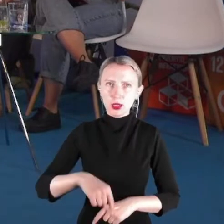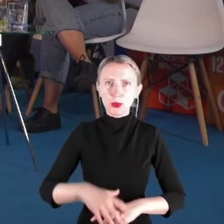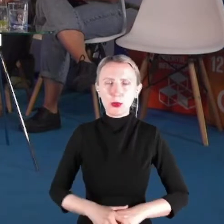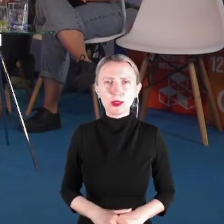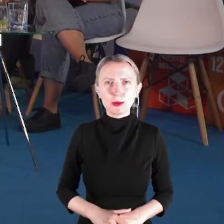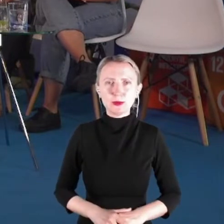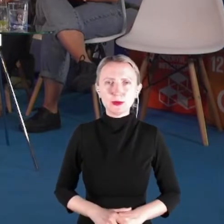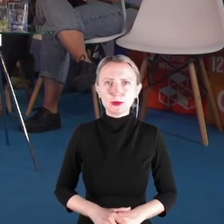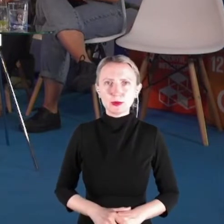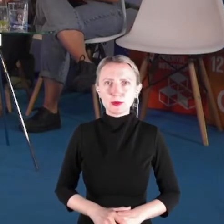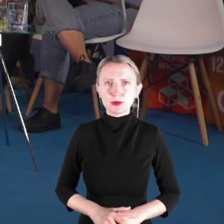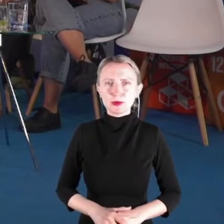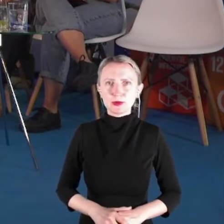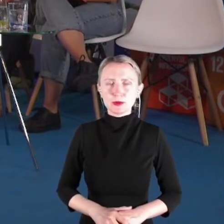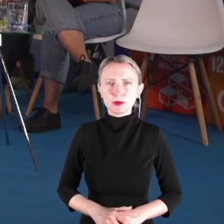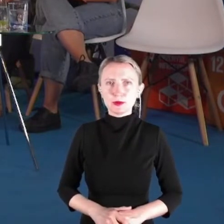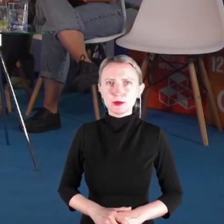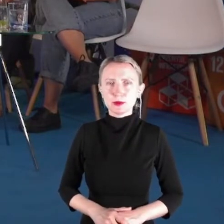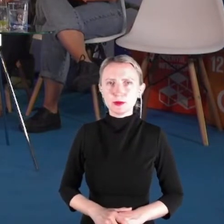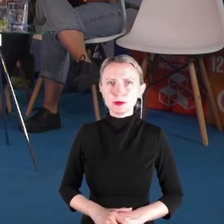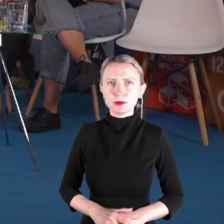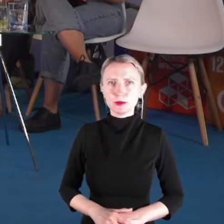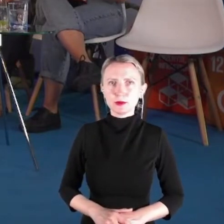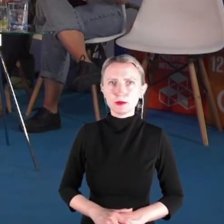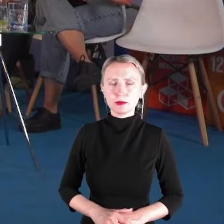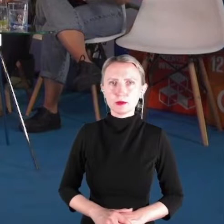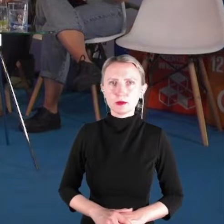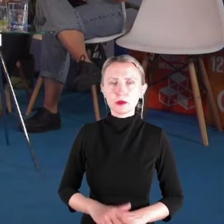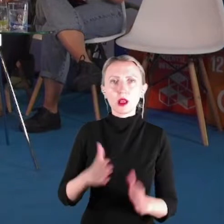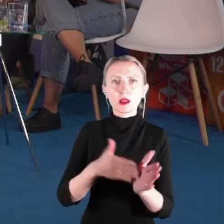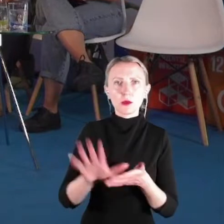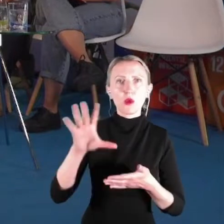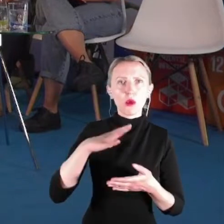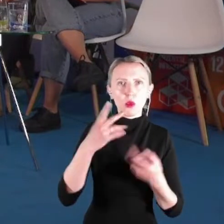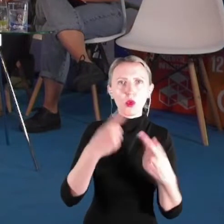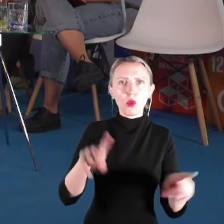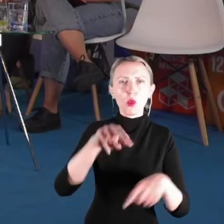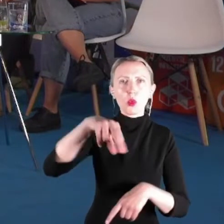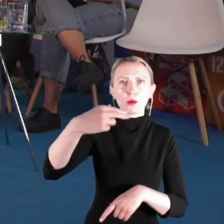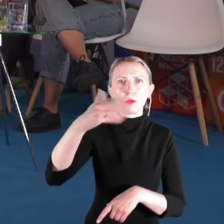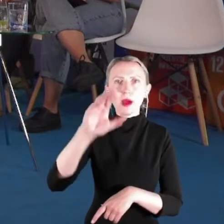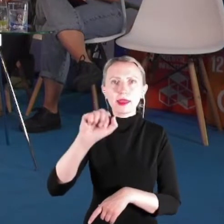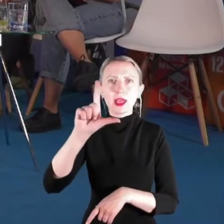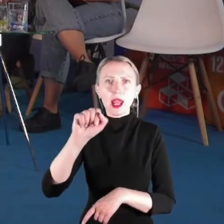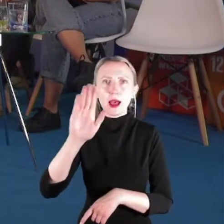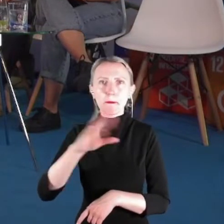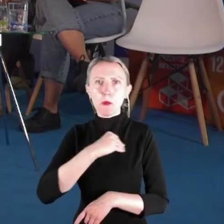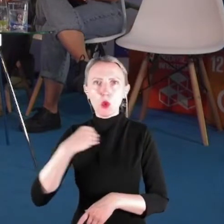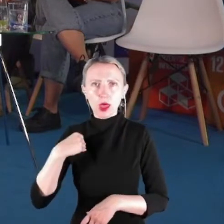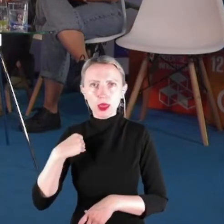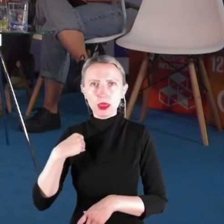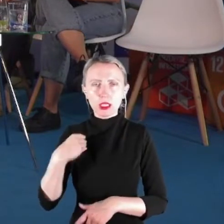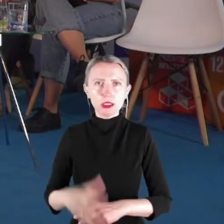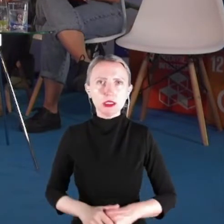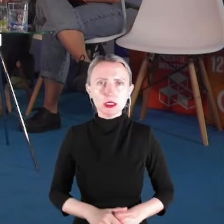created and drafted the concept of urban labs in Poland. And going back to today, there have been implemented